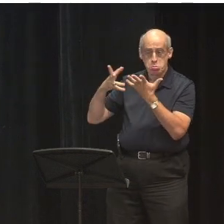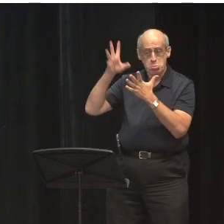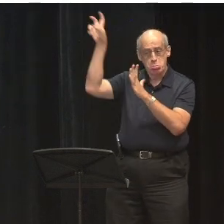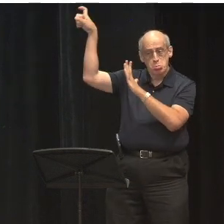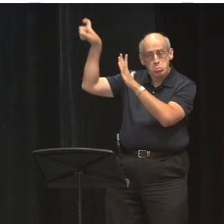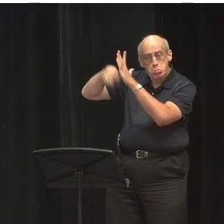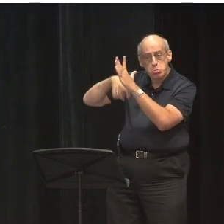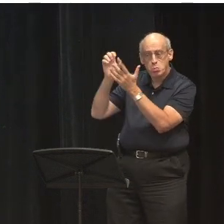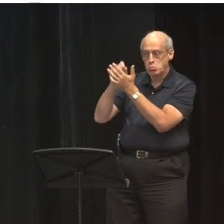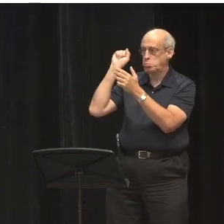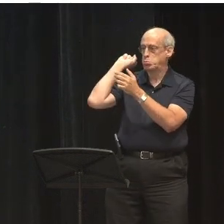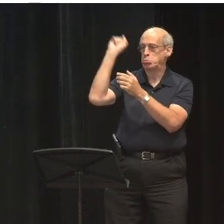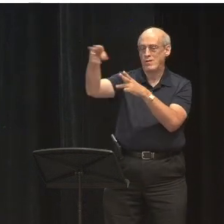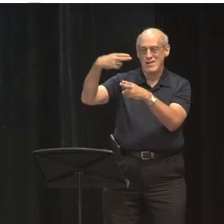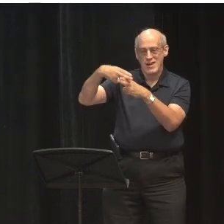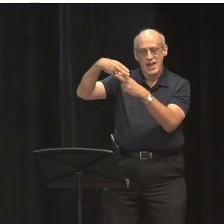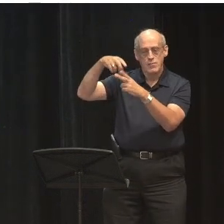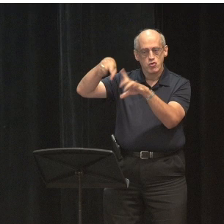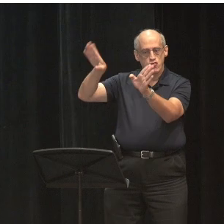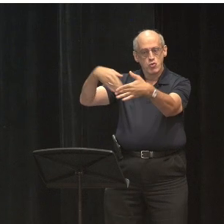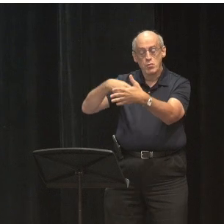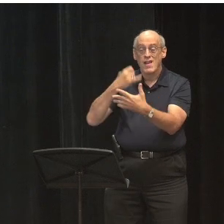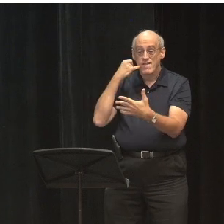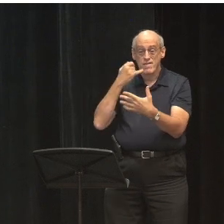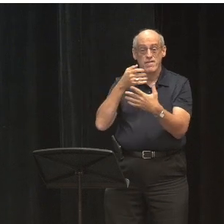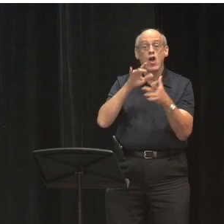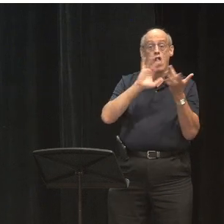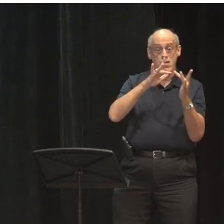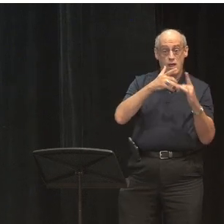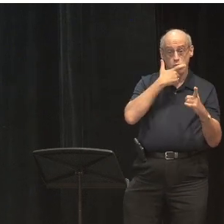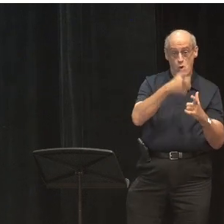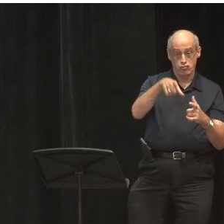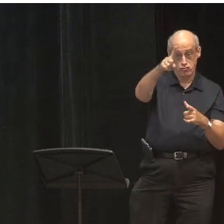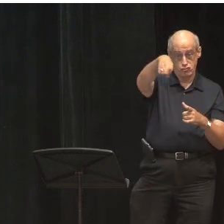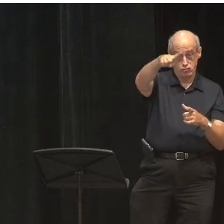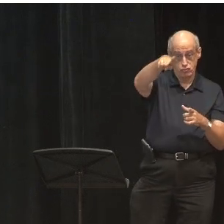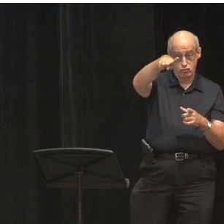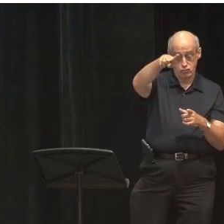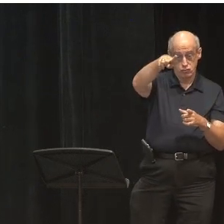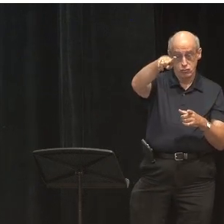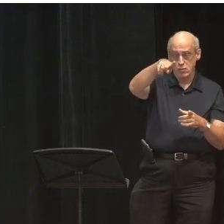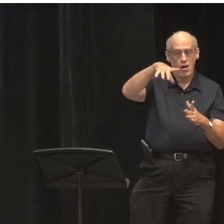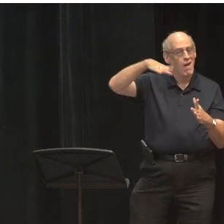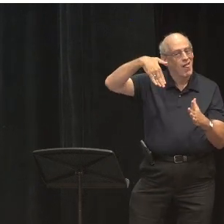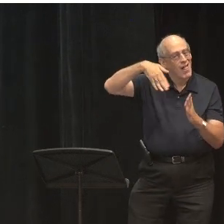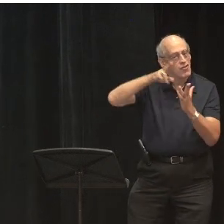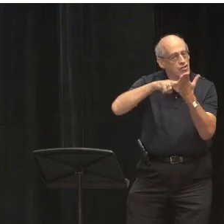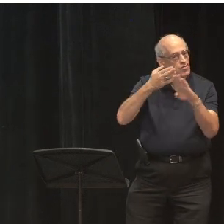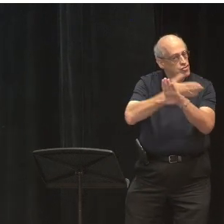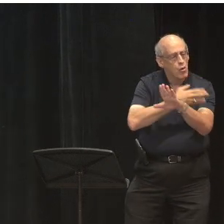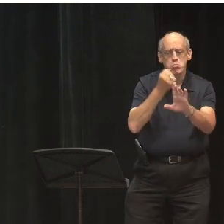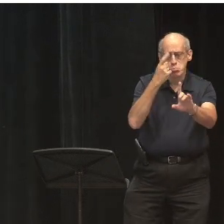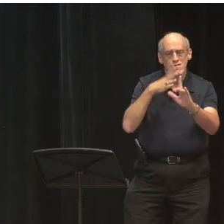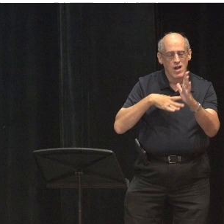name in the virtual room. If you are attending online, and you also did not pre-register,